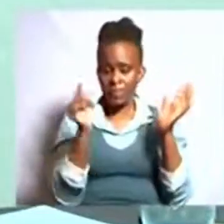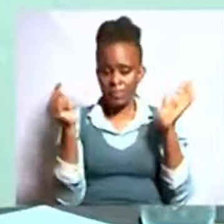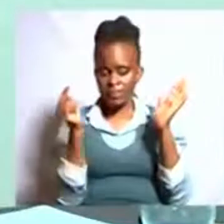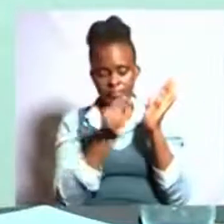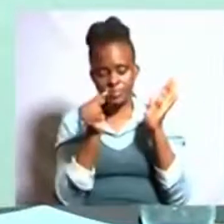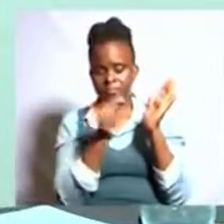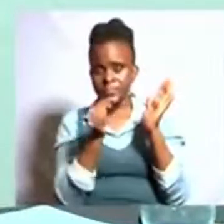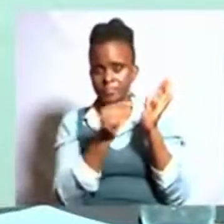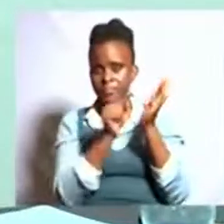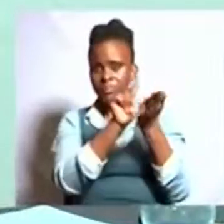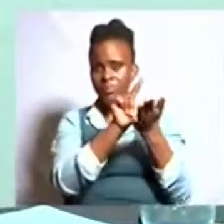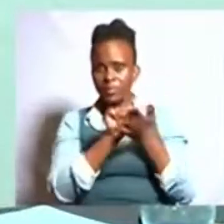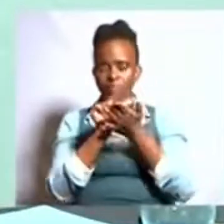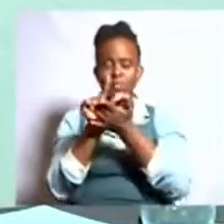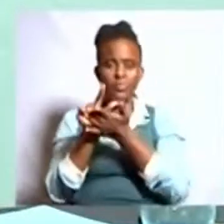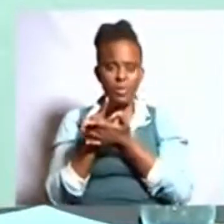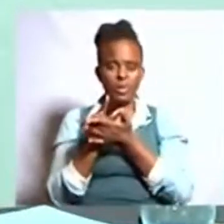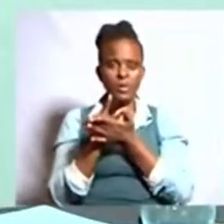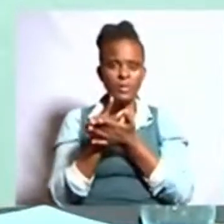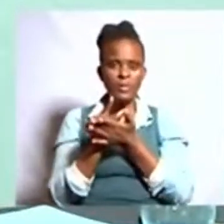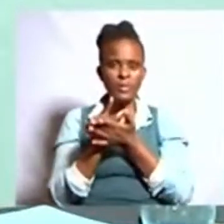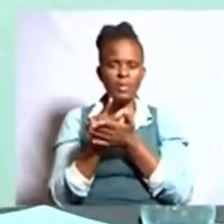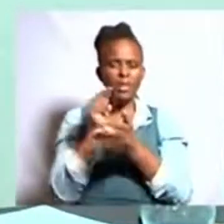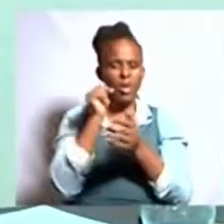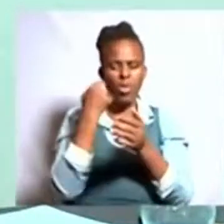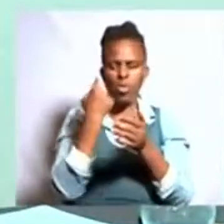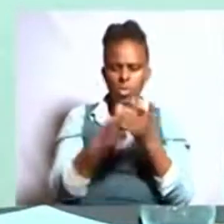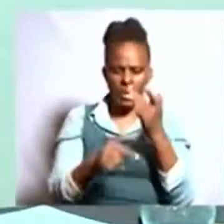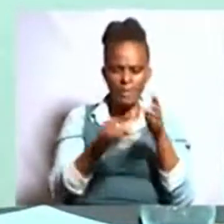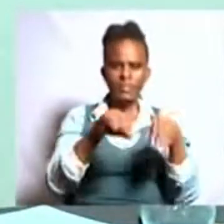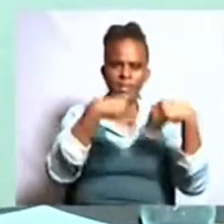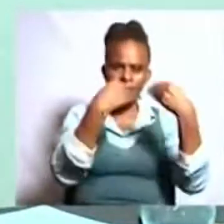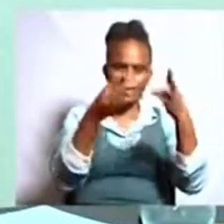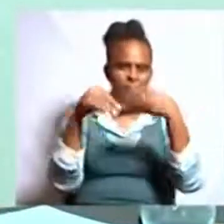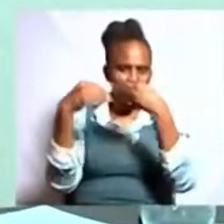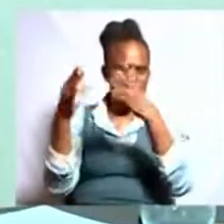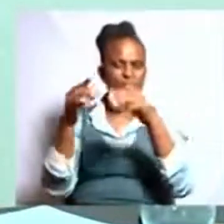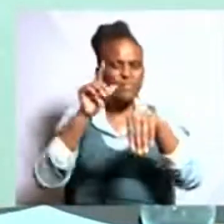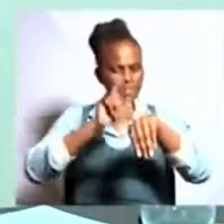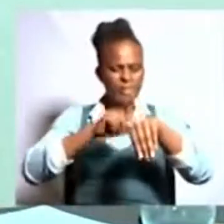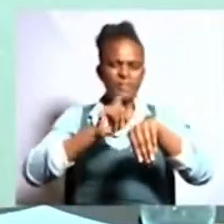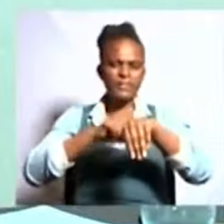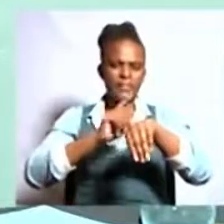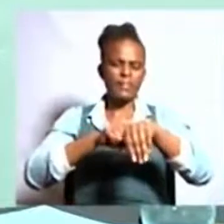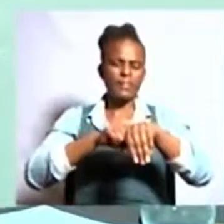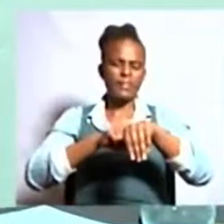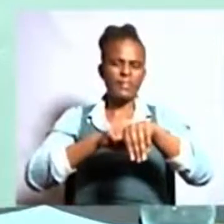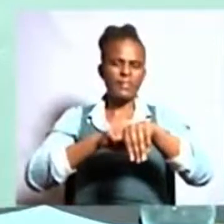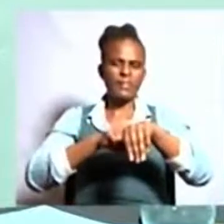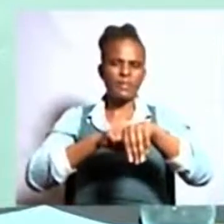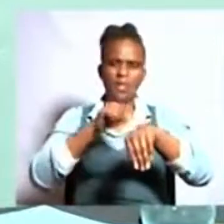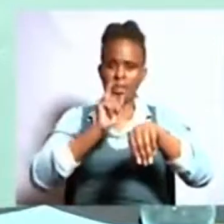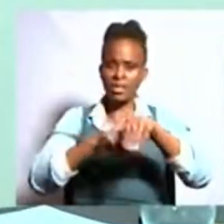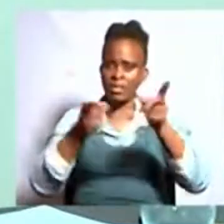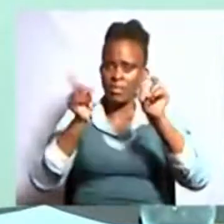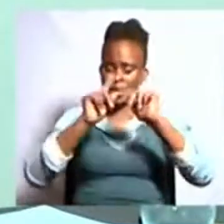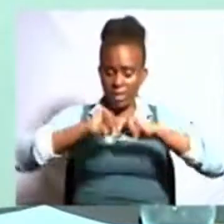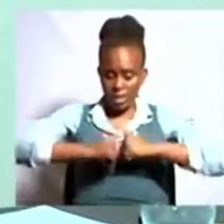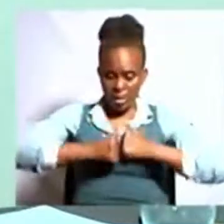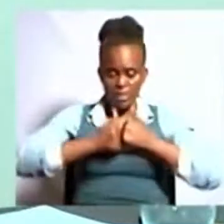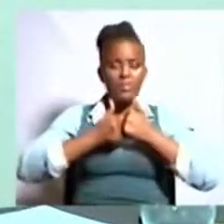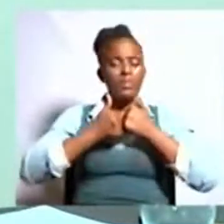These are loans that were being disbursed at a time when we